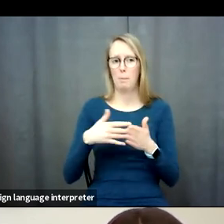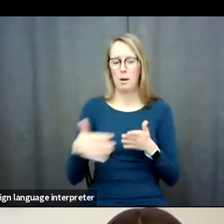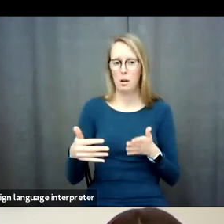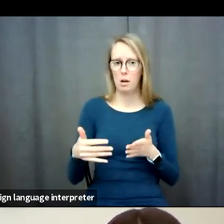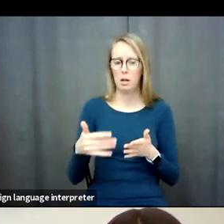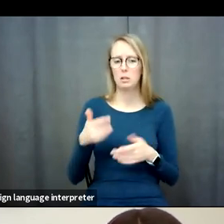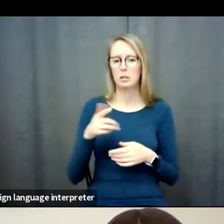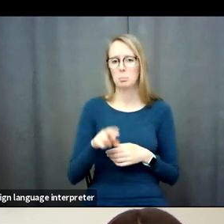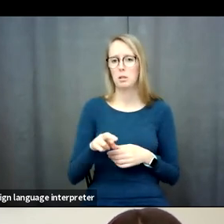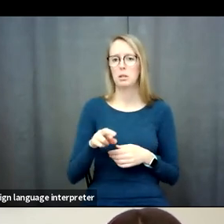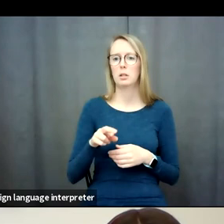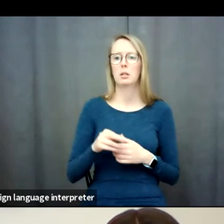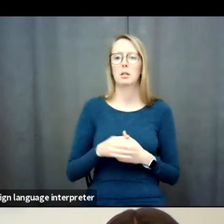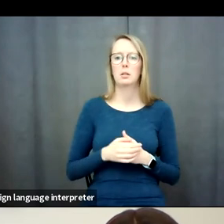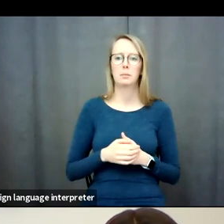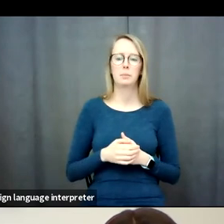for example,